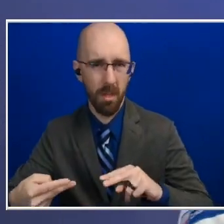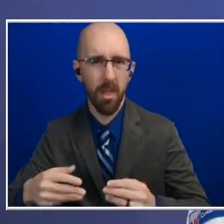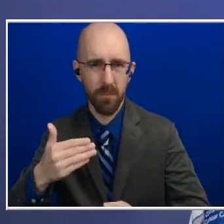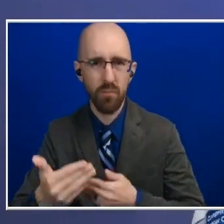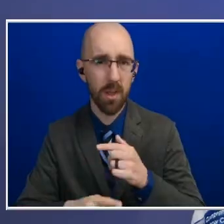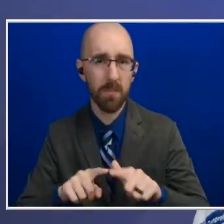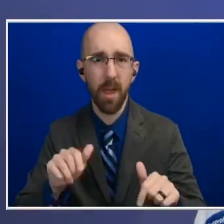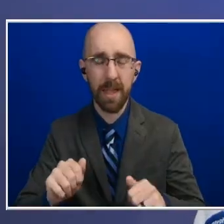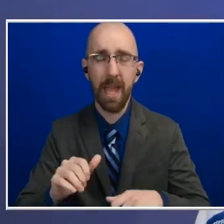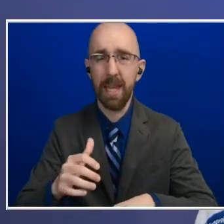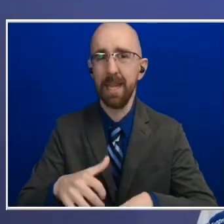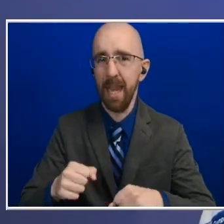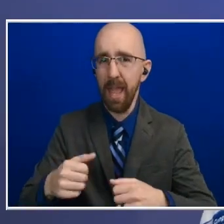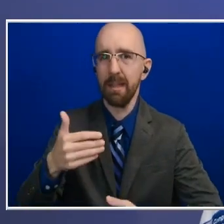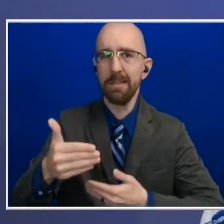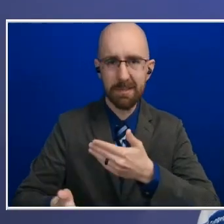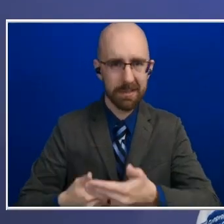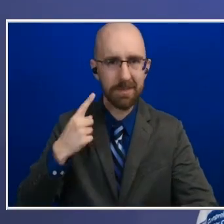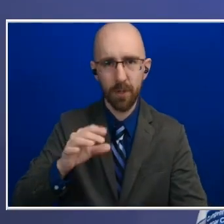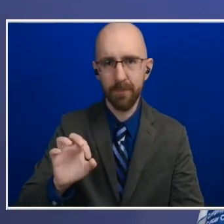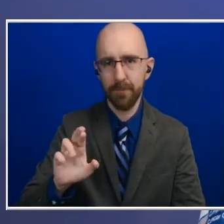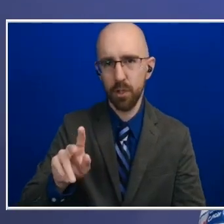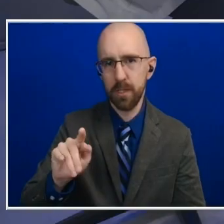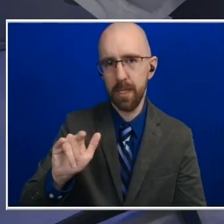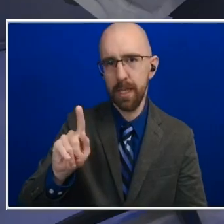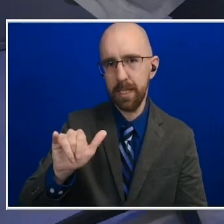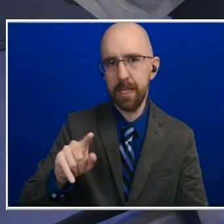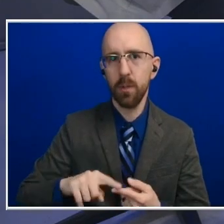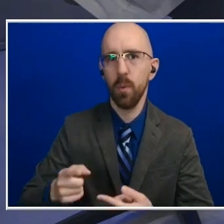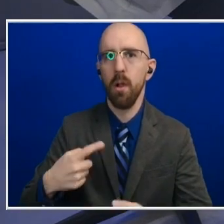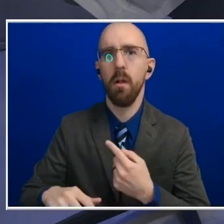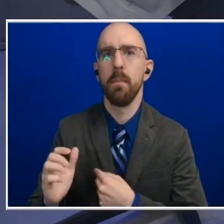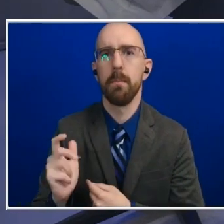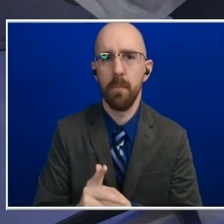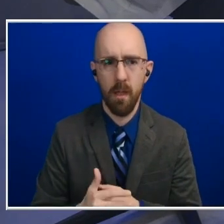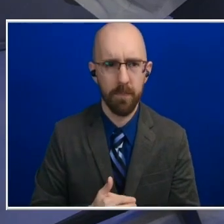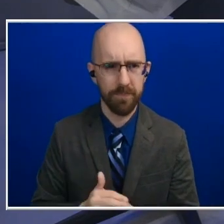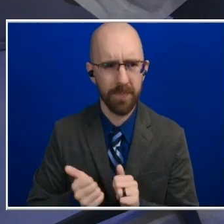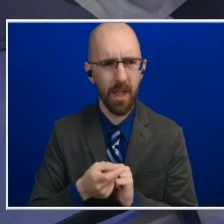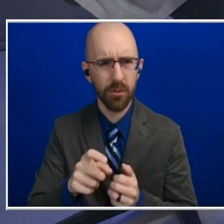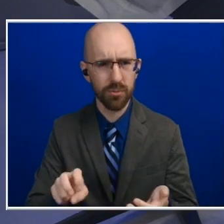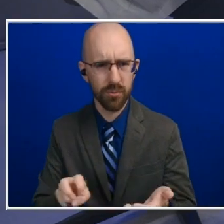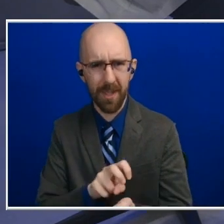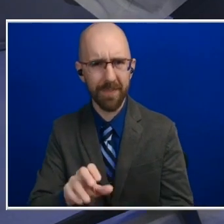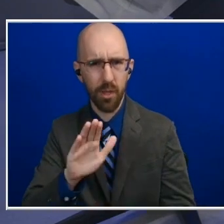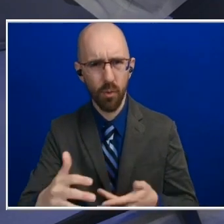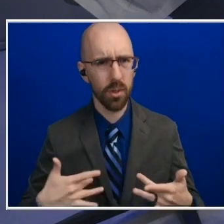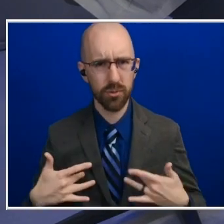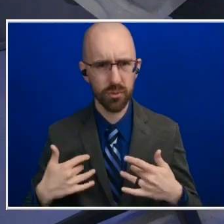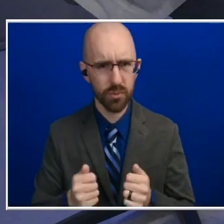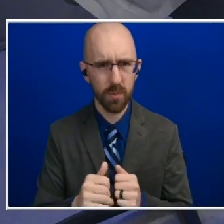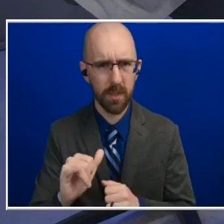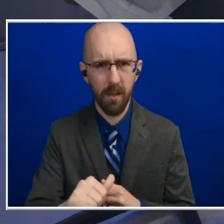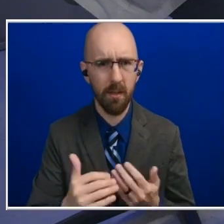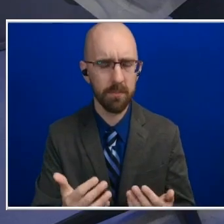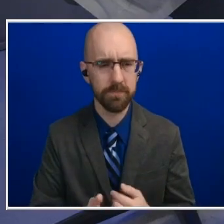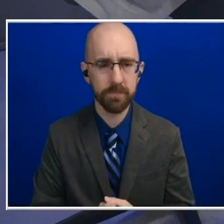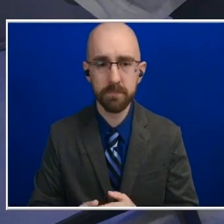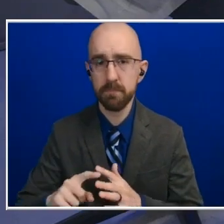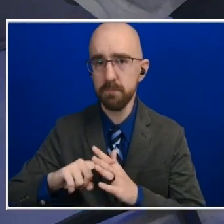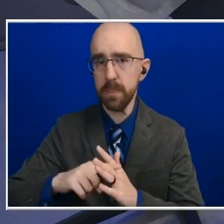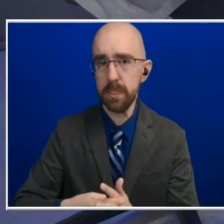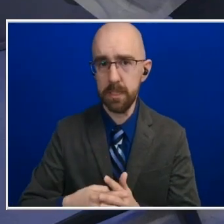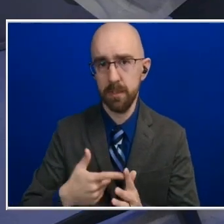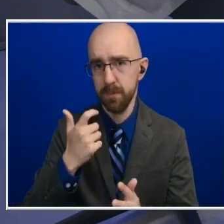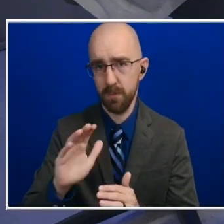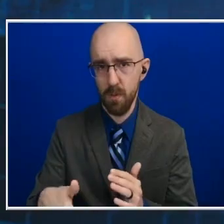for fertility to recover after those treatments. How did you navigate your fertility concerns? At the beginning, because all the information's